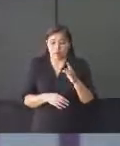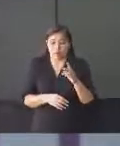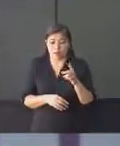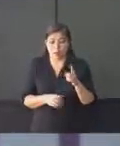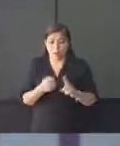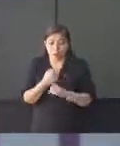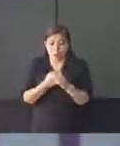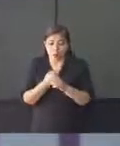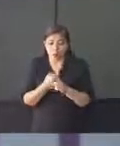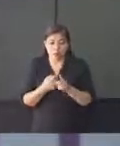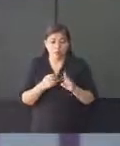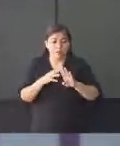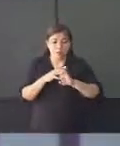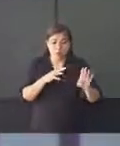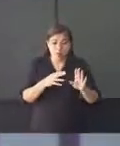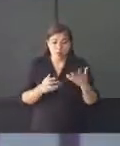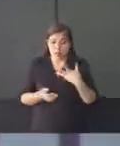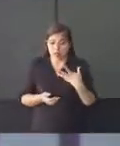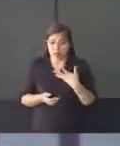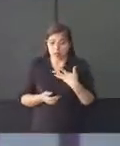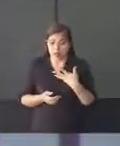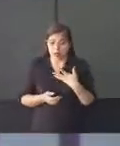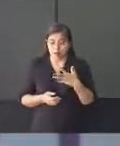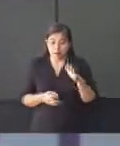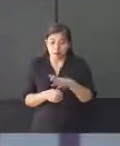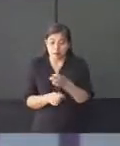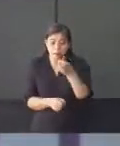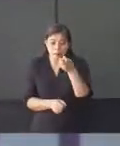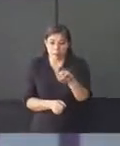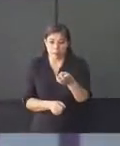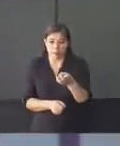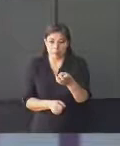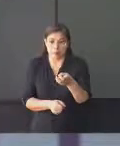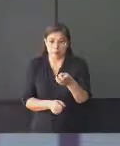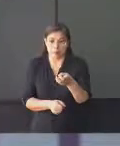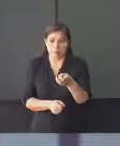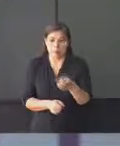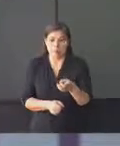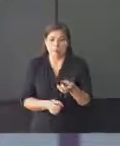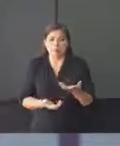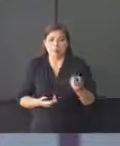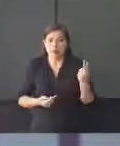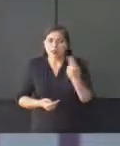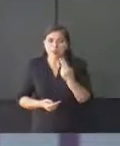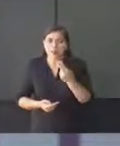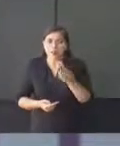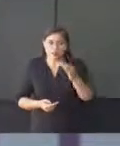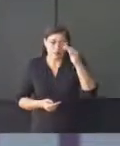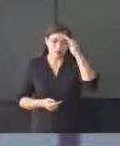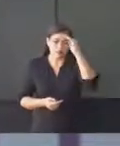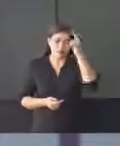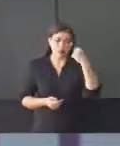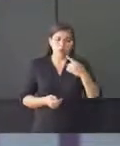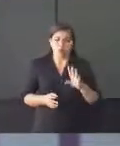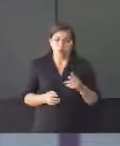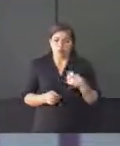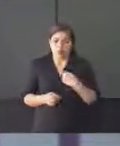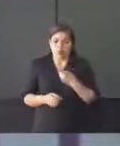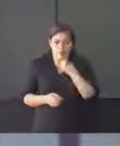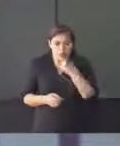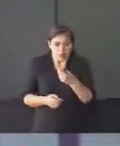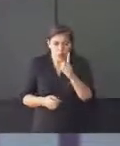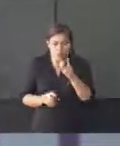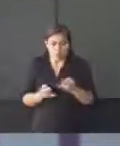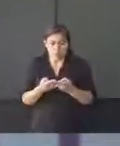challenge that migrations pose. And to this end, I think it's necessary to be able to